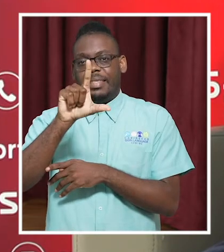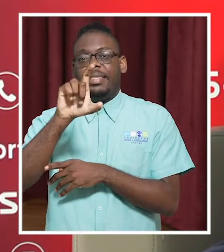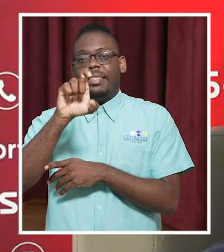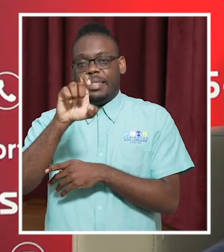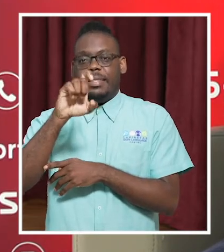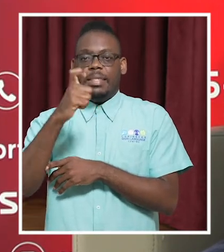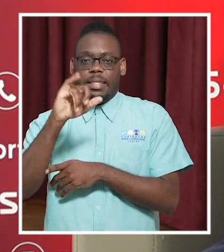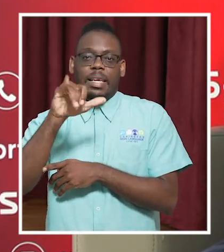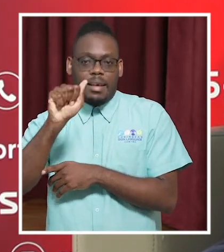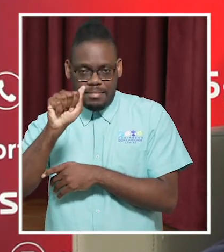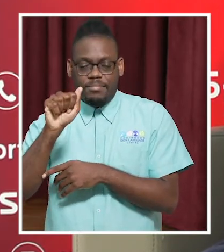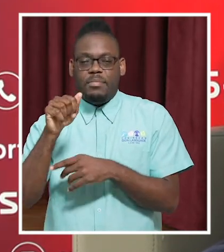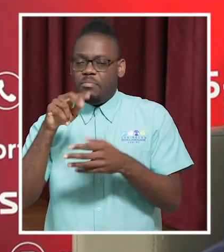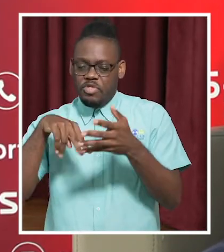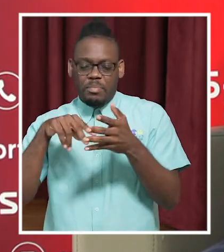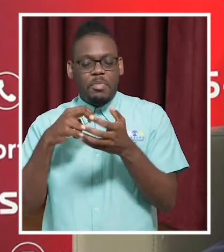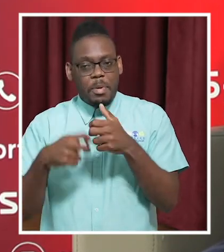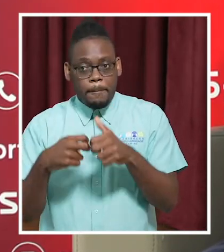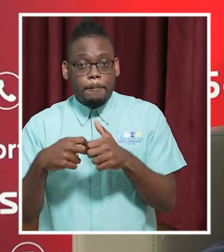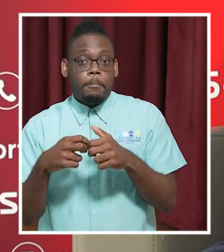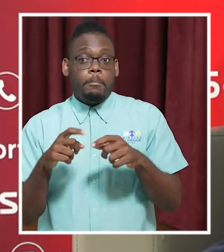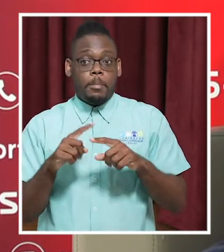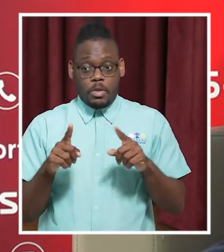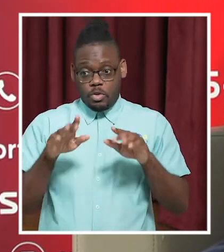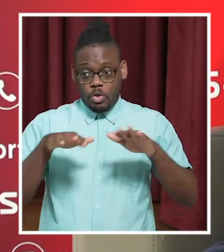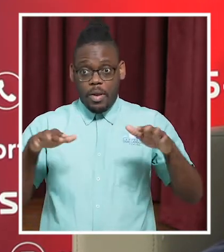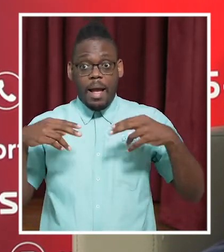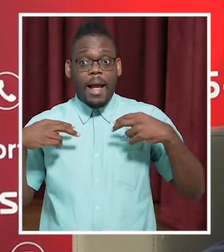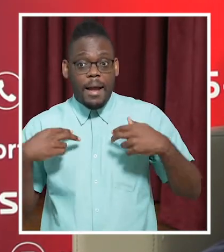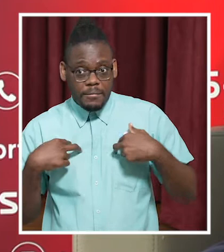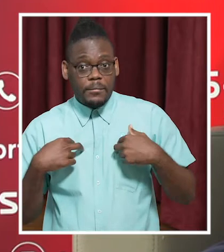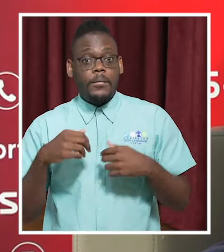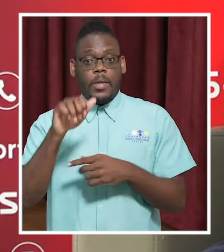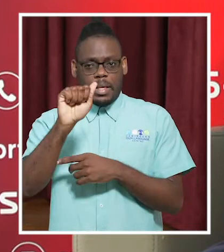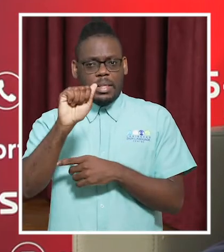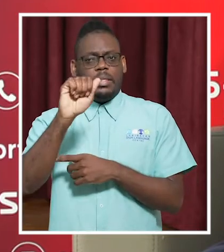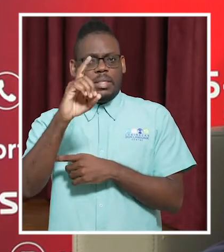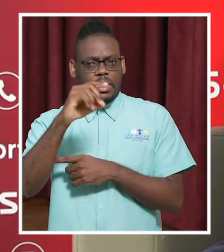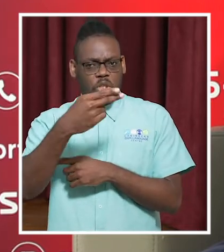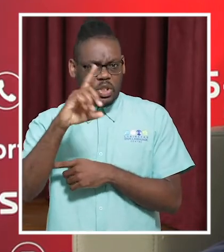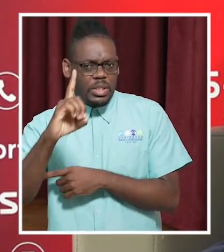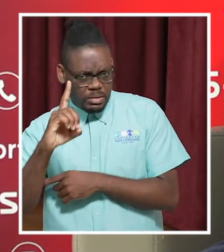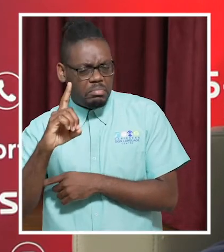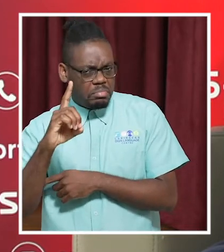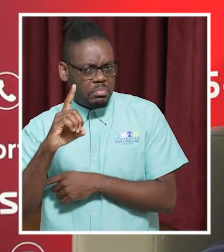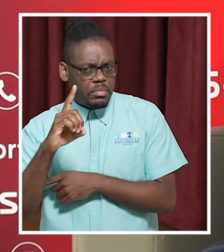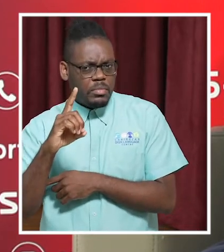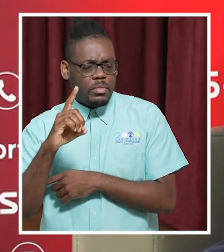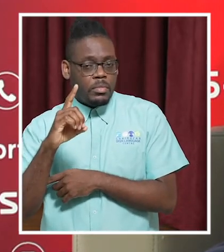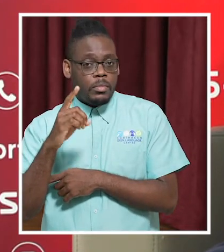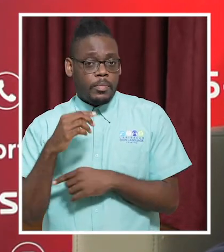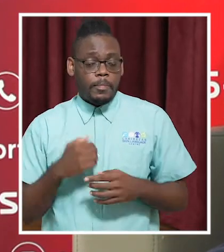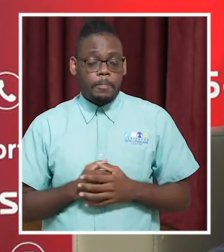cause of dyslexia, although it may be a contributor. The major reason that children with ADHD come